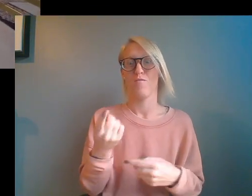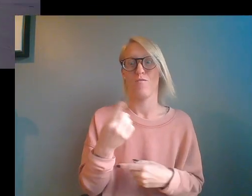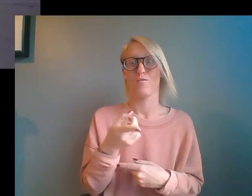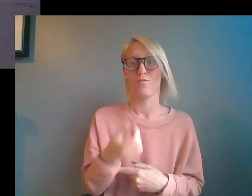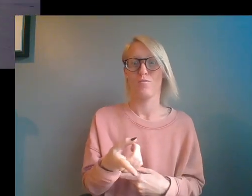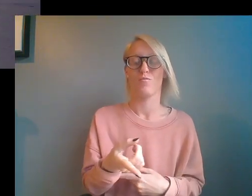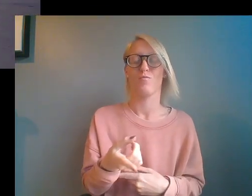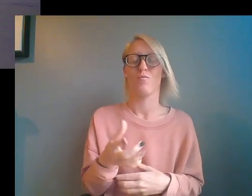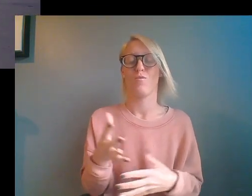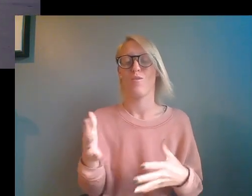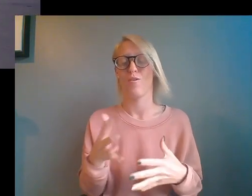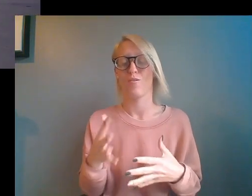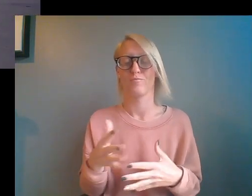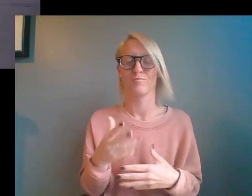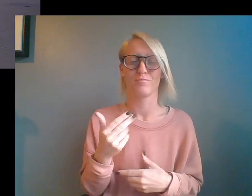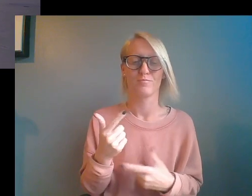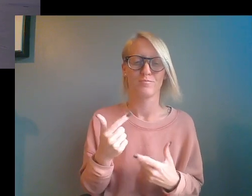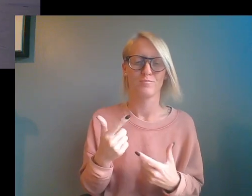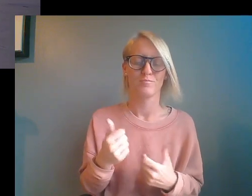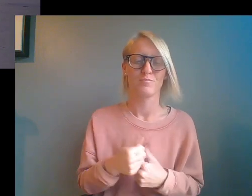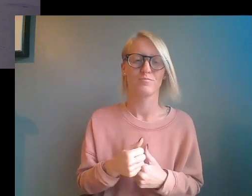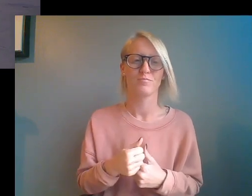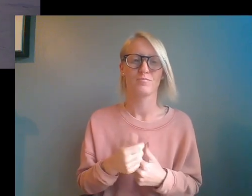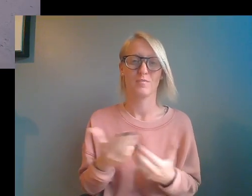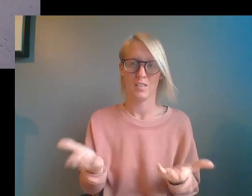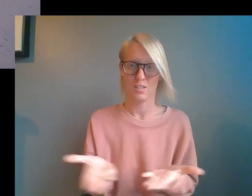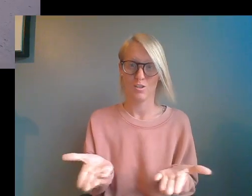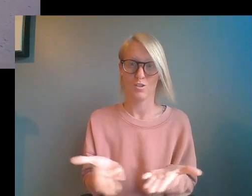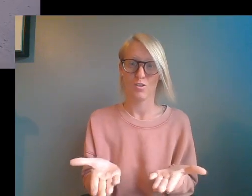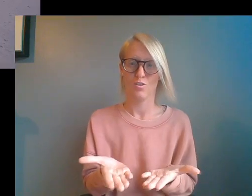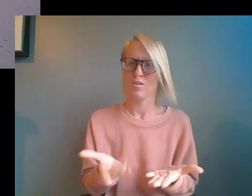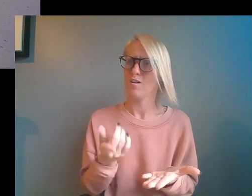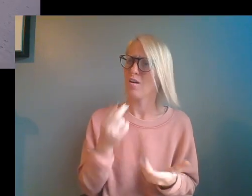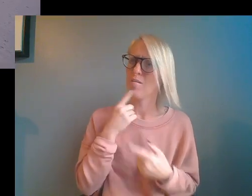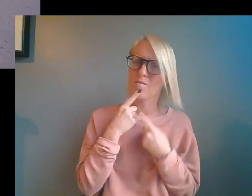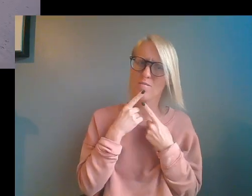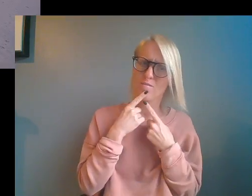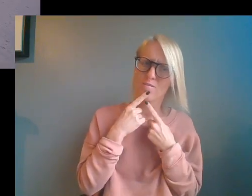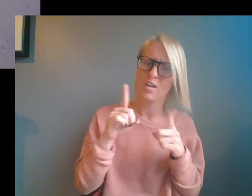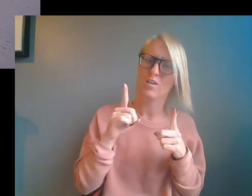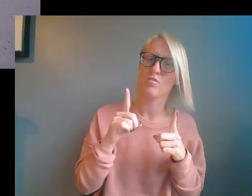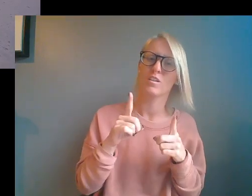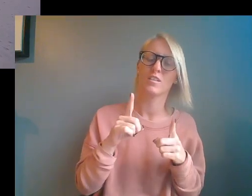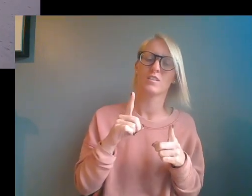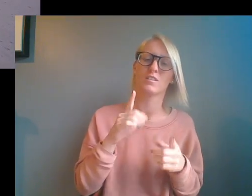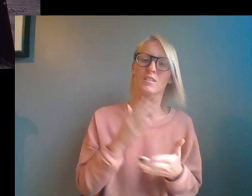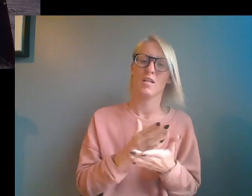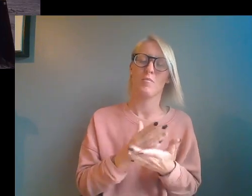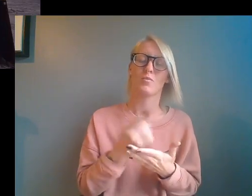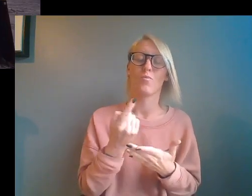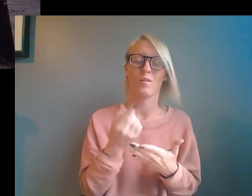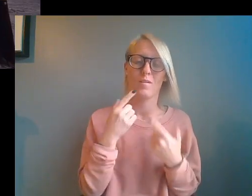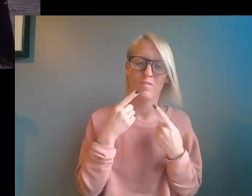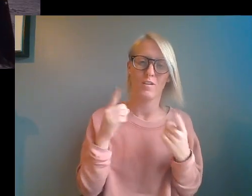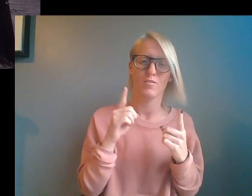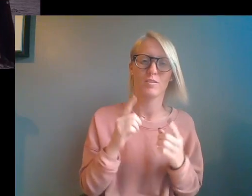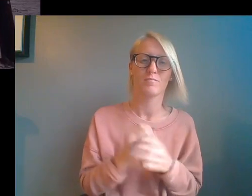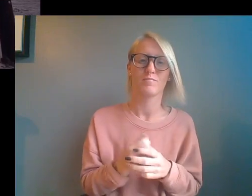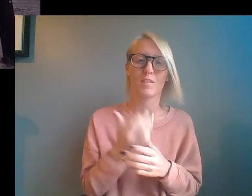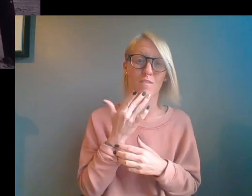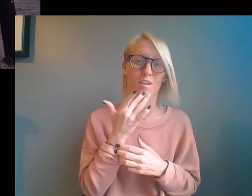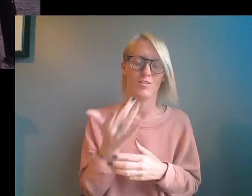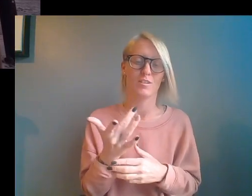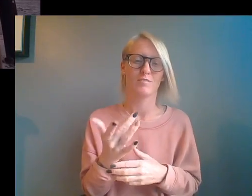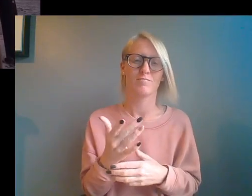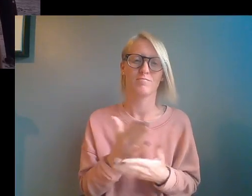does. The Jackrabbit Trading Post was one of my favorite stops on Route 66 in Arizona. You'll see the Silhouette